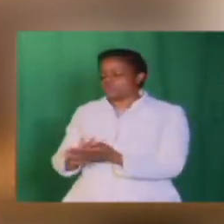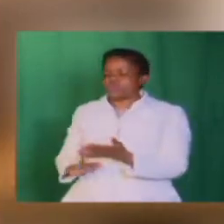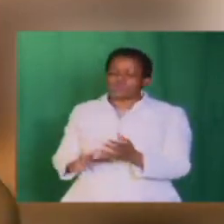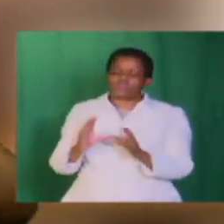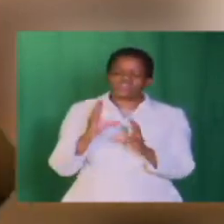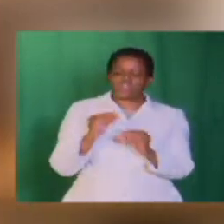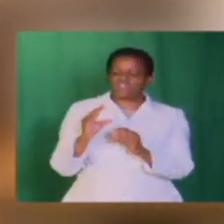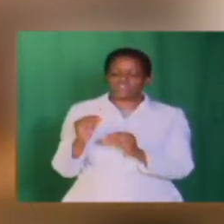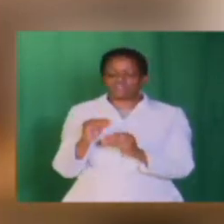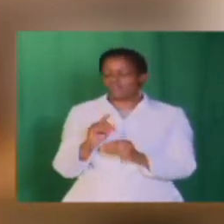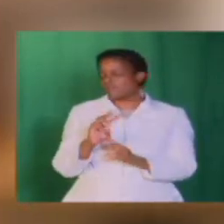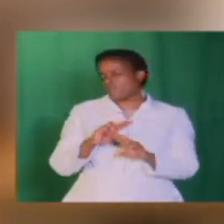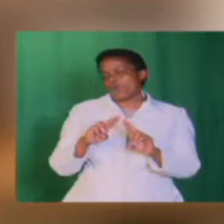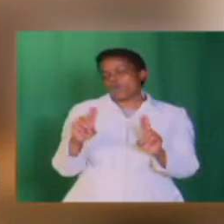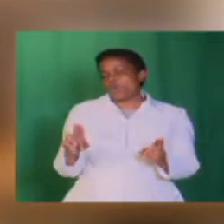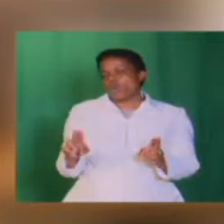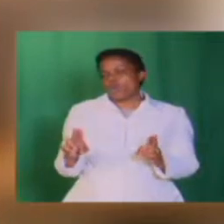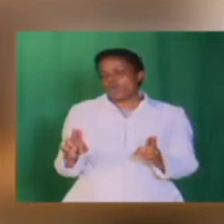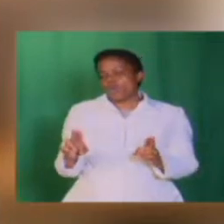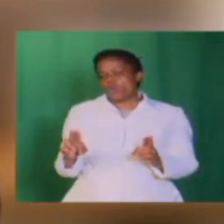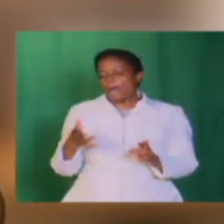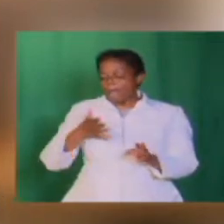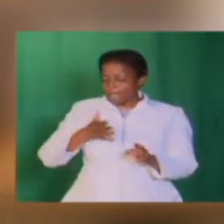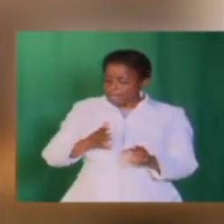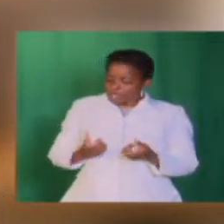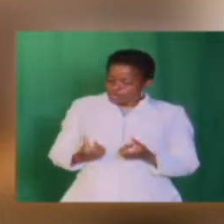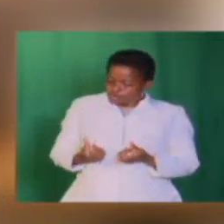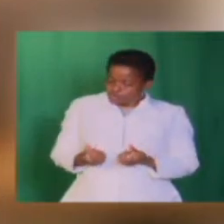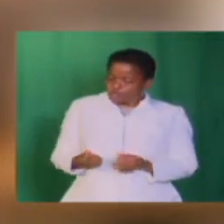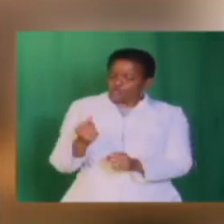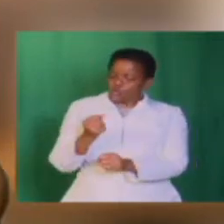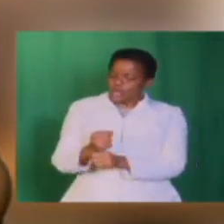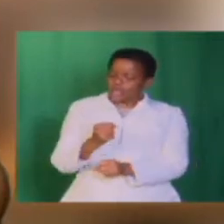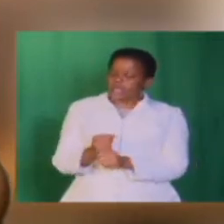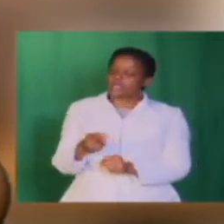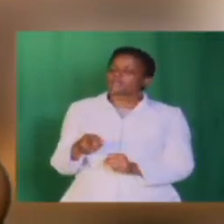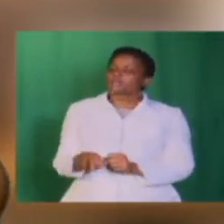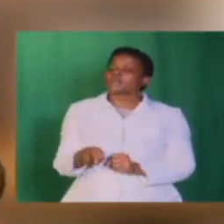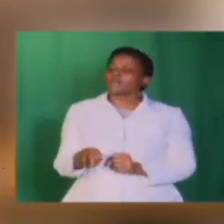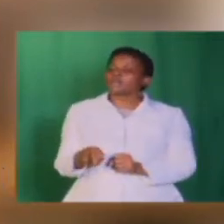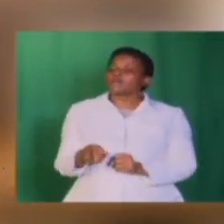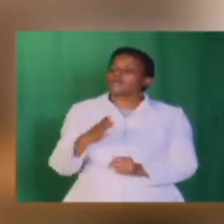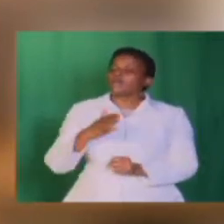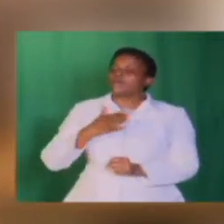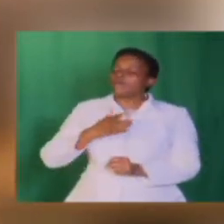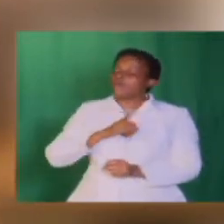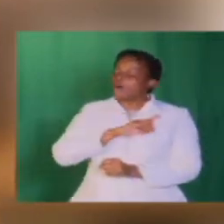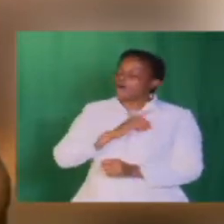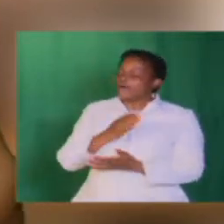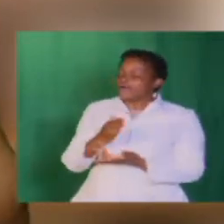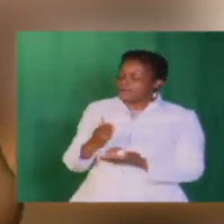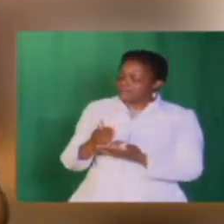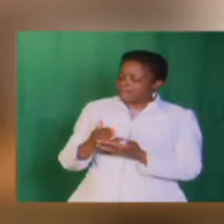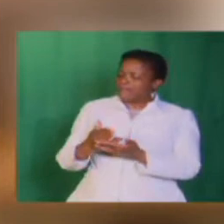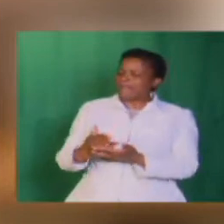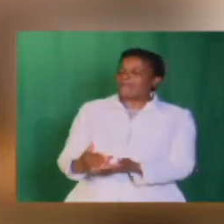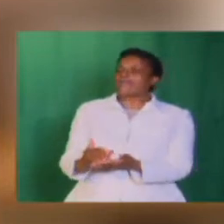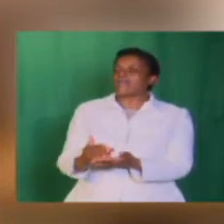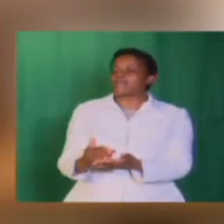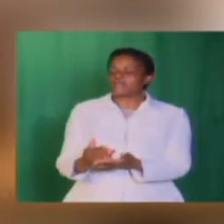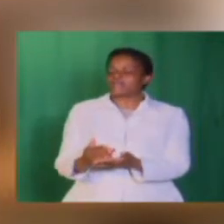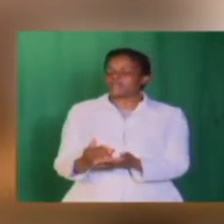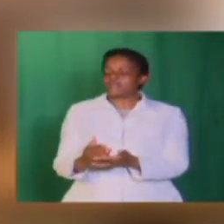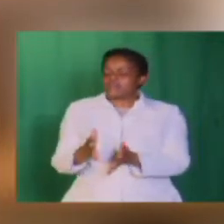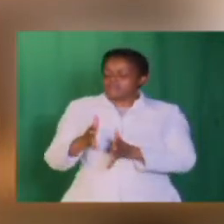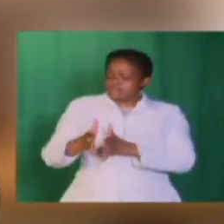do that. Be fully involved in the task at hand. Because as you do that, the way you are going to express yourself or the way you're going to